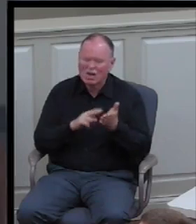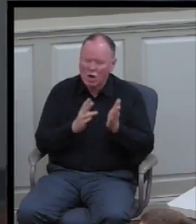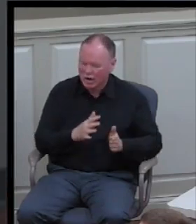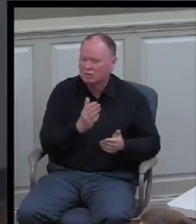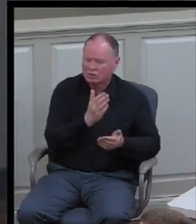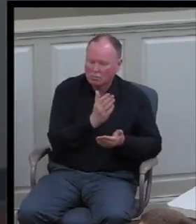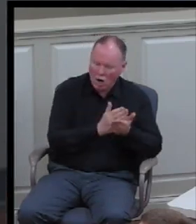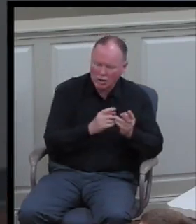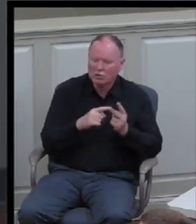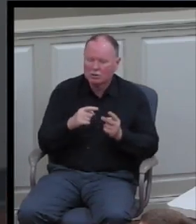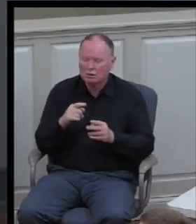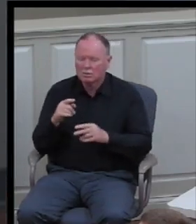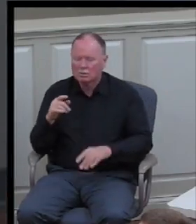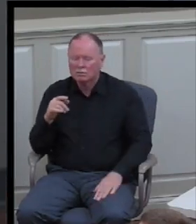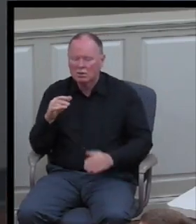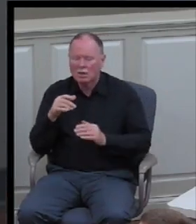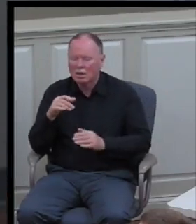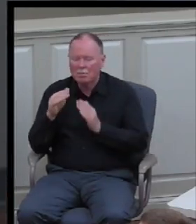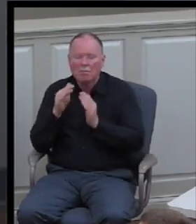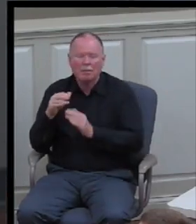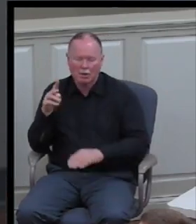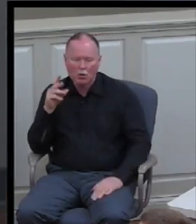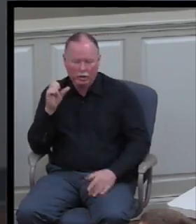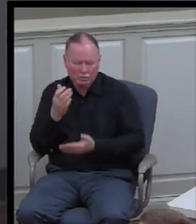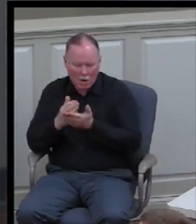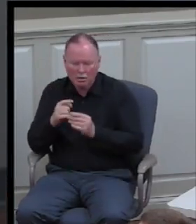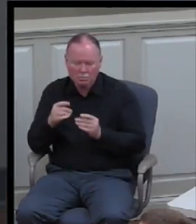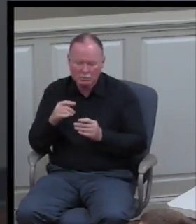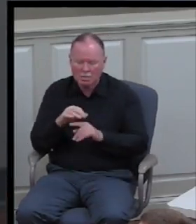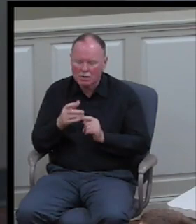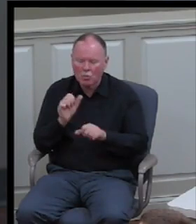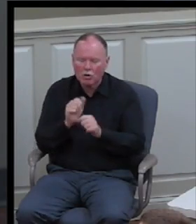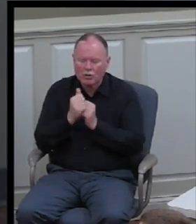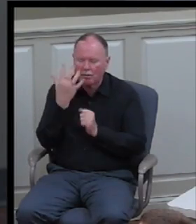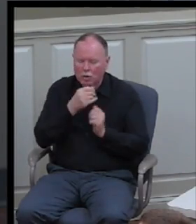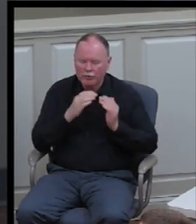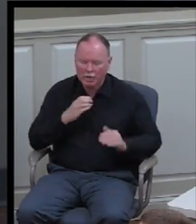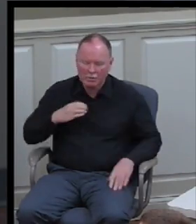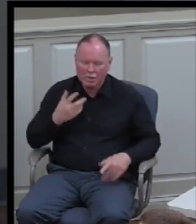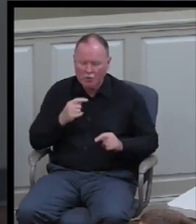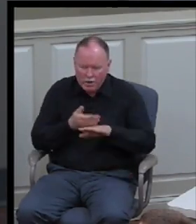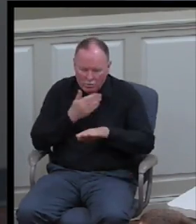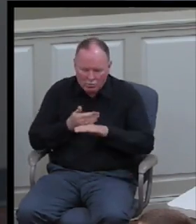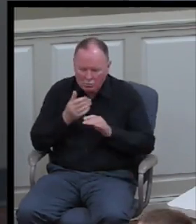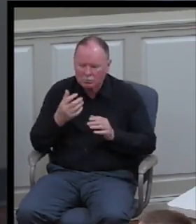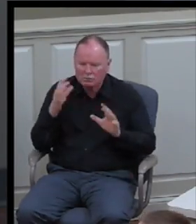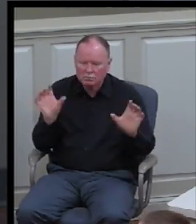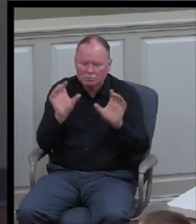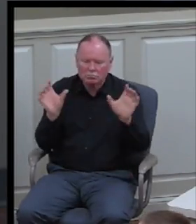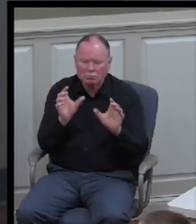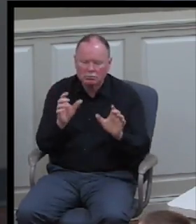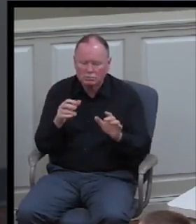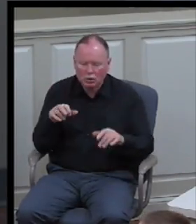it, partly Public Works will be doing it. And we'll be working with the Beautification Committee on some of the approaches for the